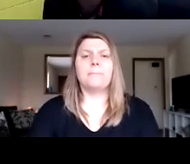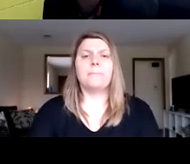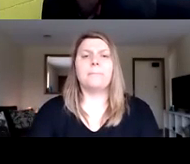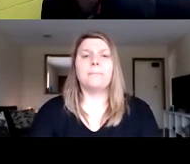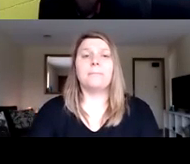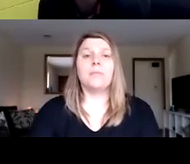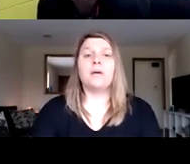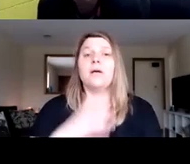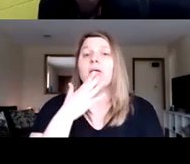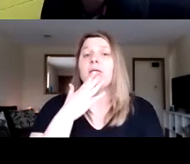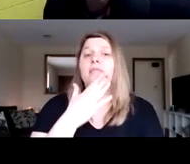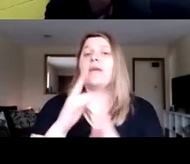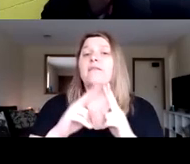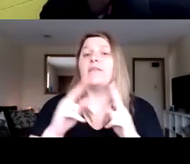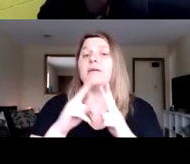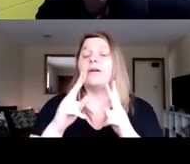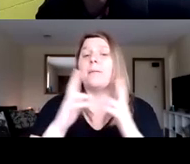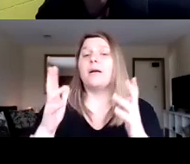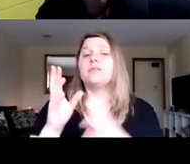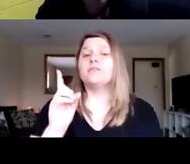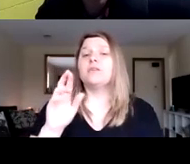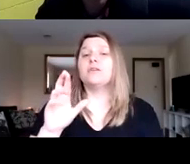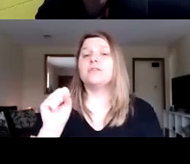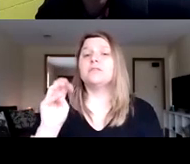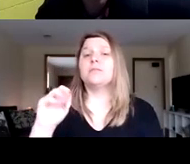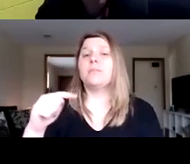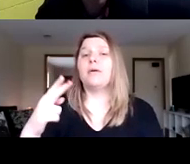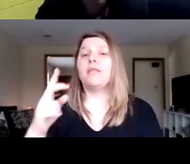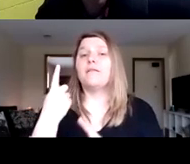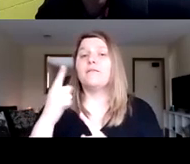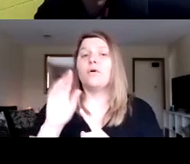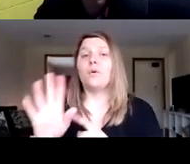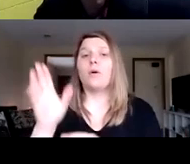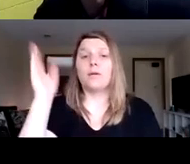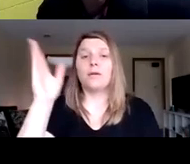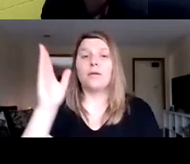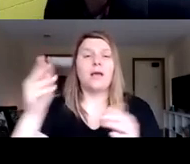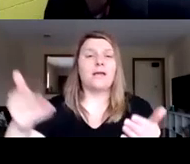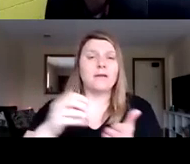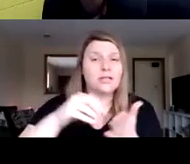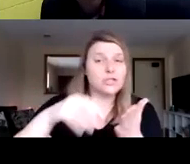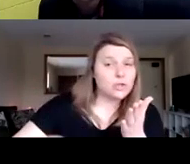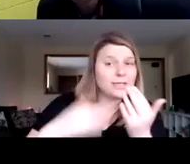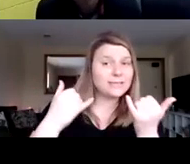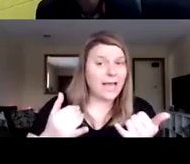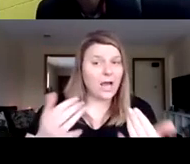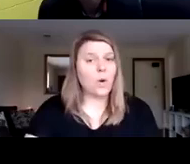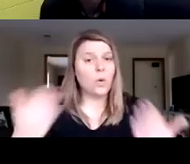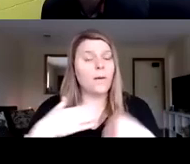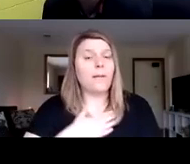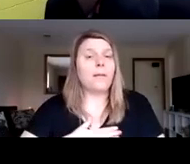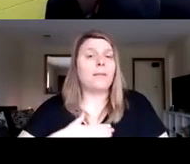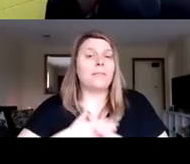Thank you very, very much, Dr. Smith, for that wonderful and informative presentation. I invite our students at this time to please take